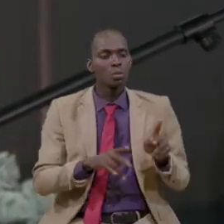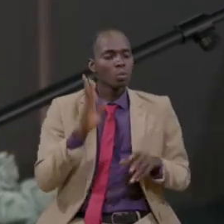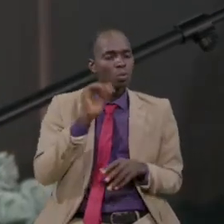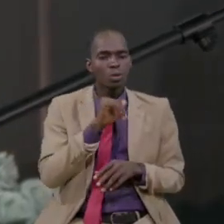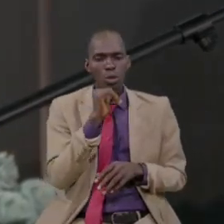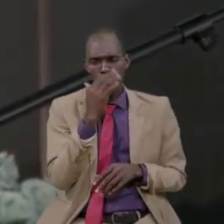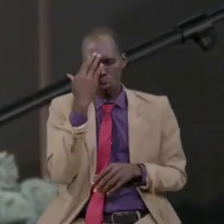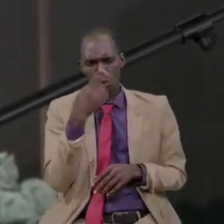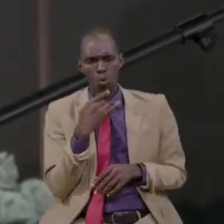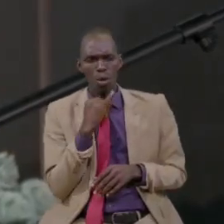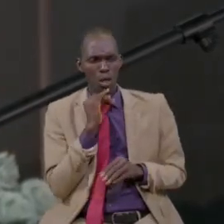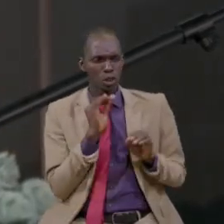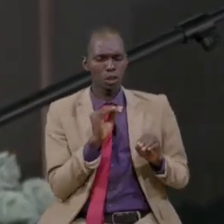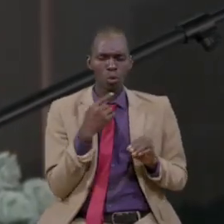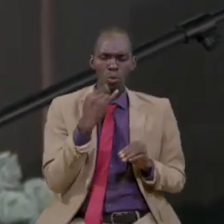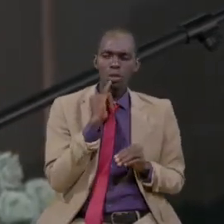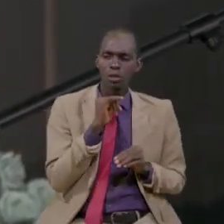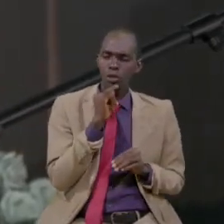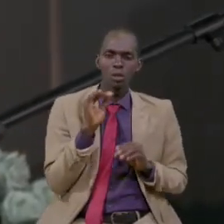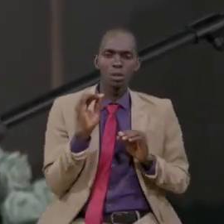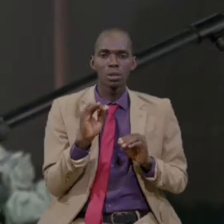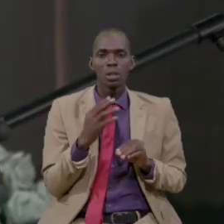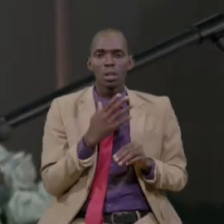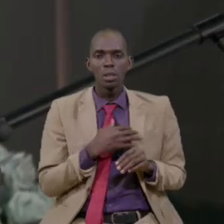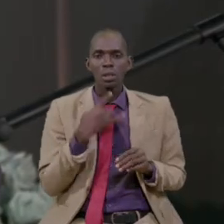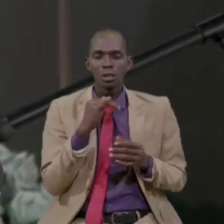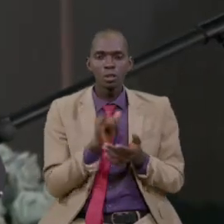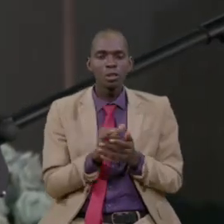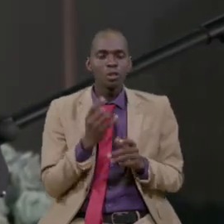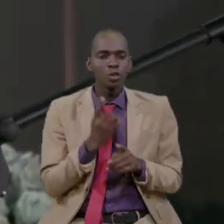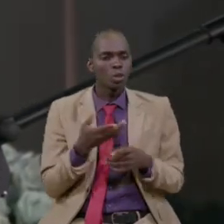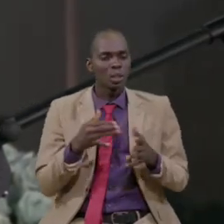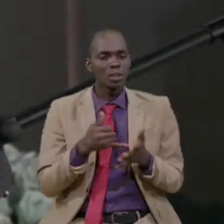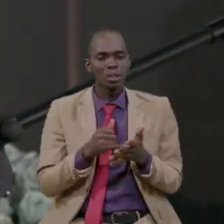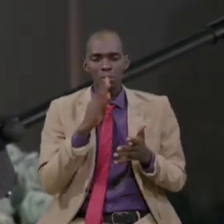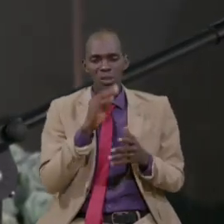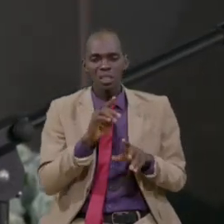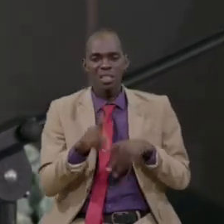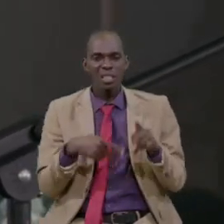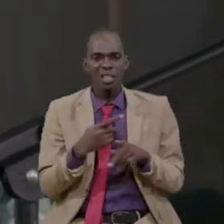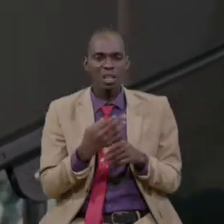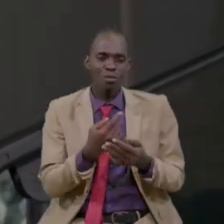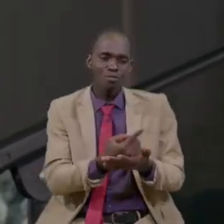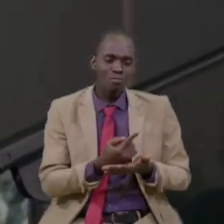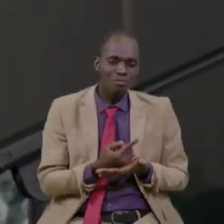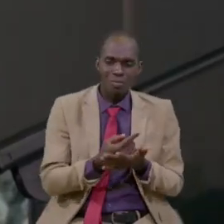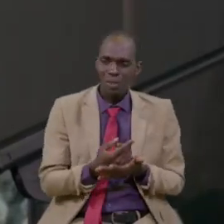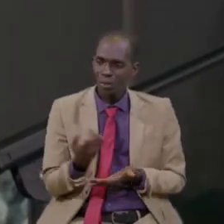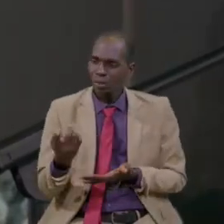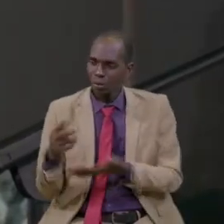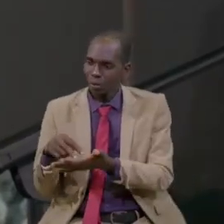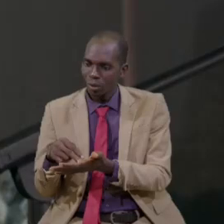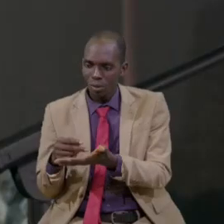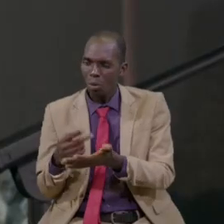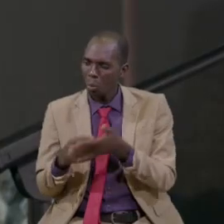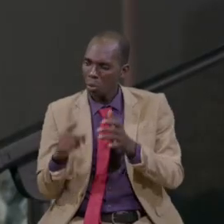teaching. And they said I should do conversational thing. I asked, you know, we'll read this. What do you think? What do you